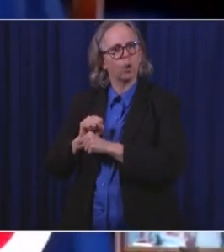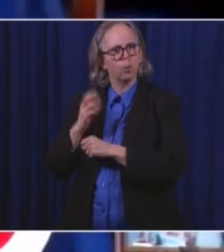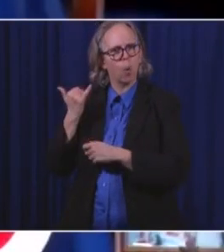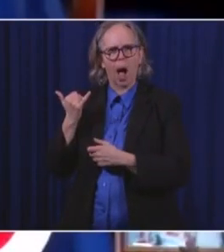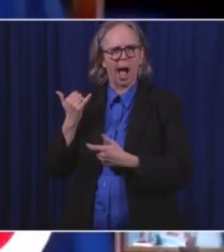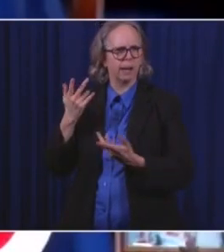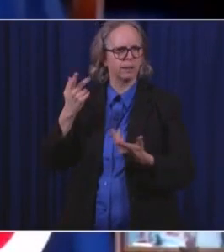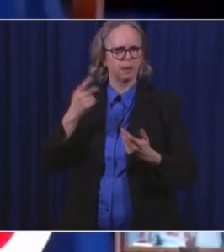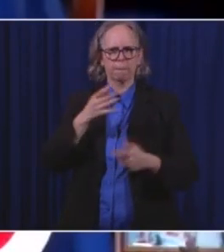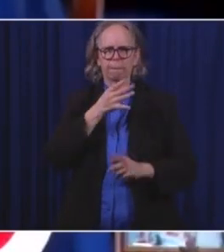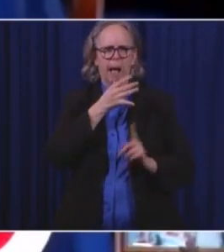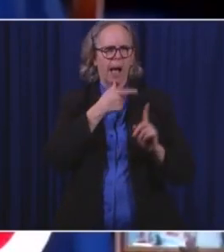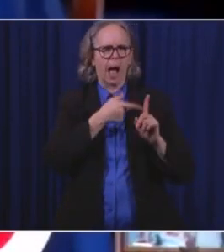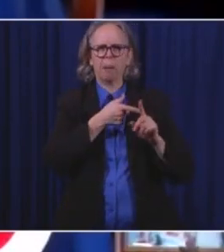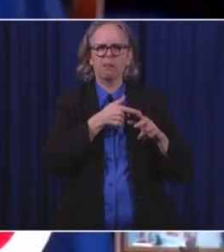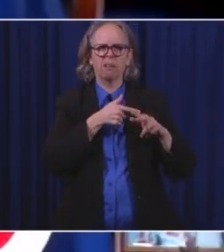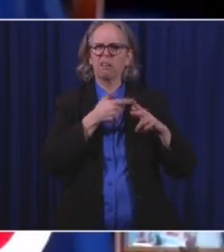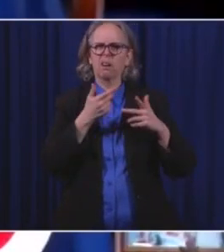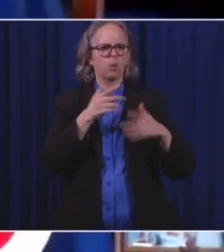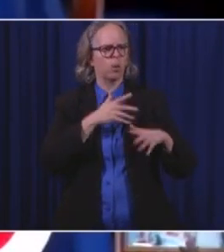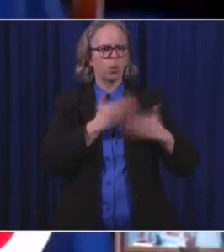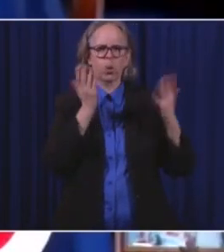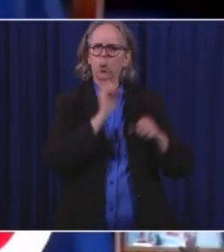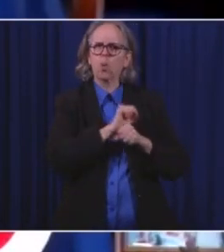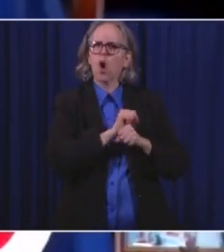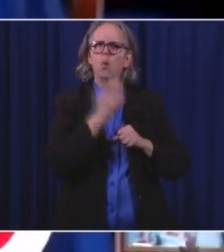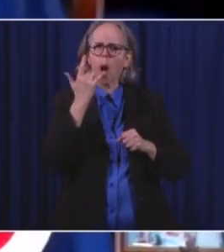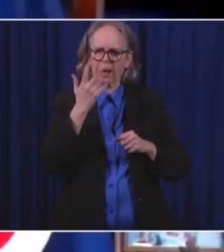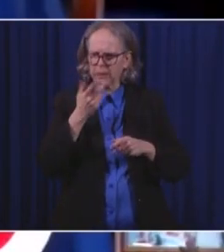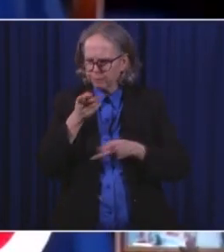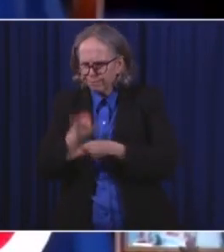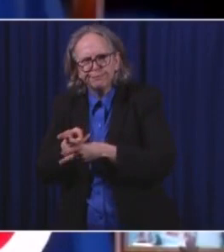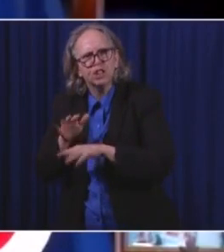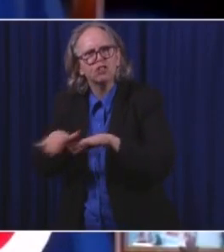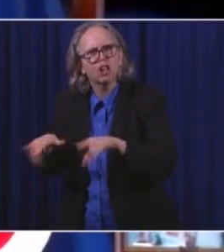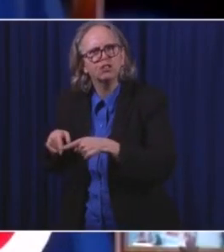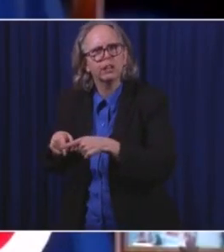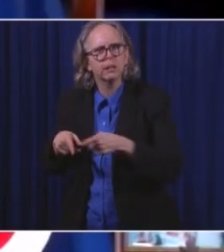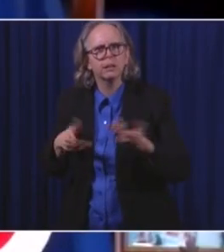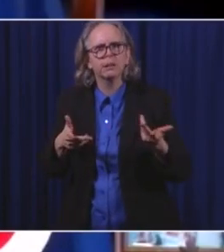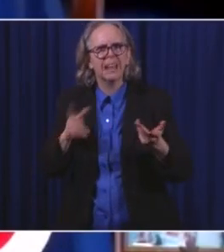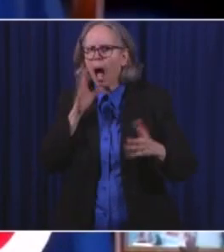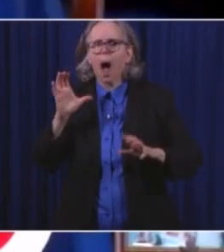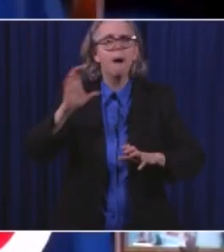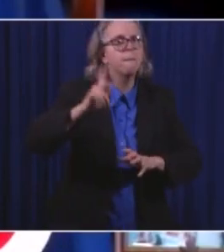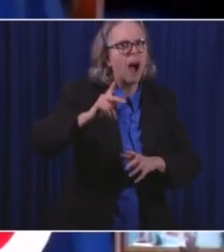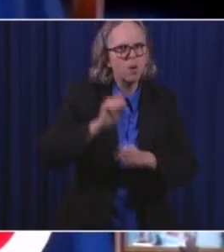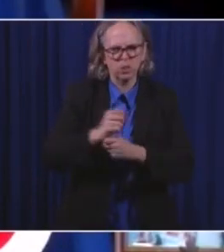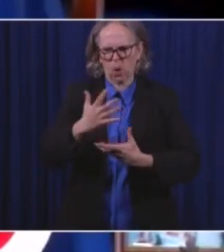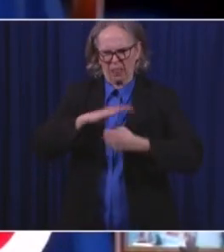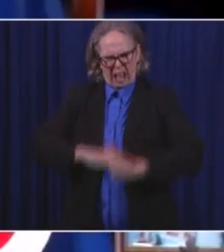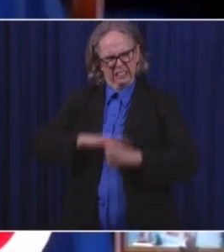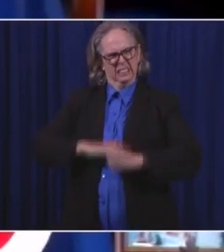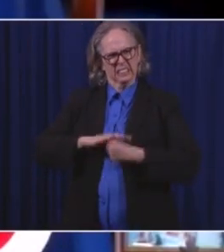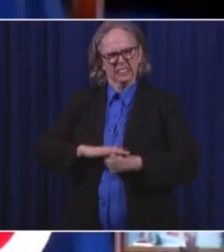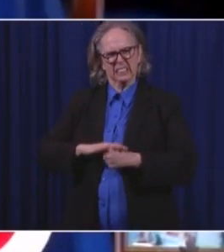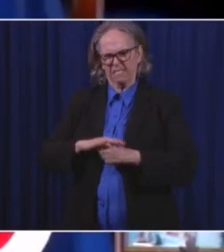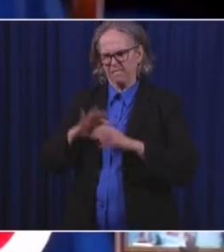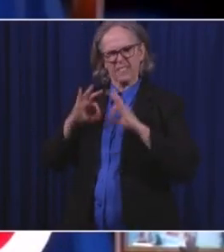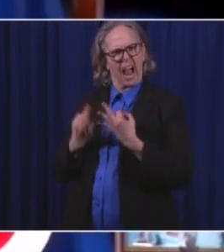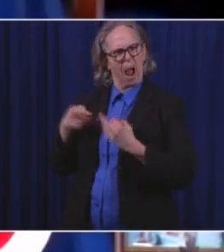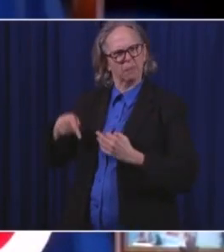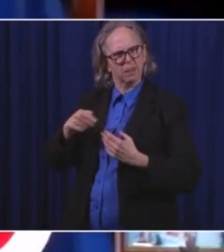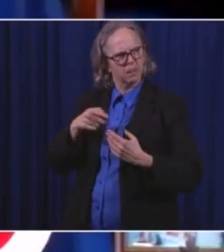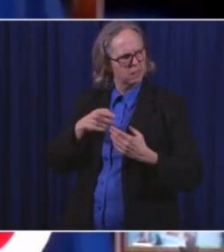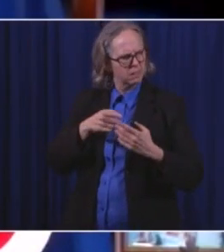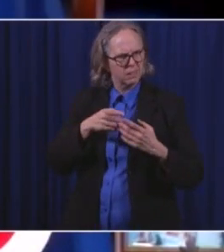who are not in school, things like that, which has put a lot of strain on folks. And And that's why this has always been a